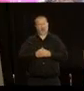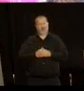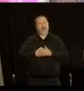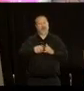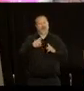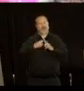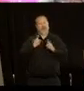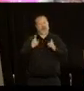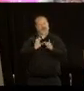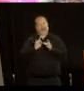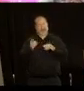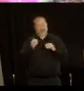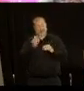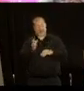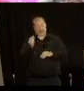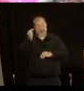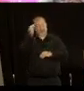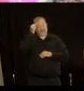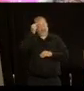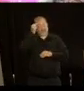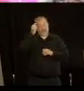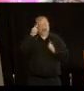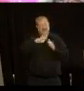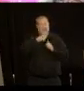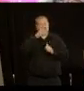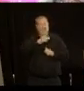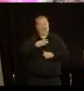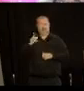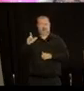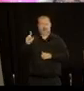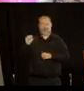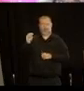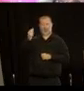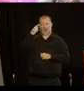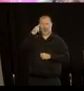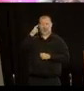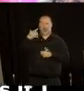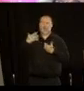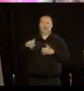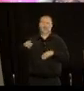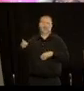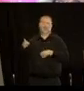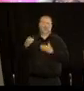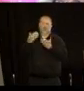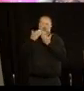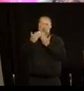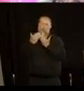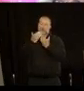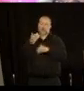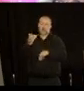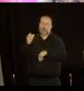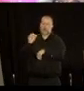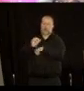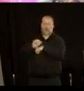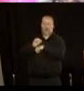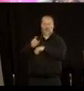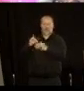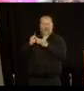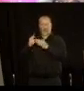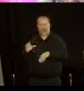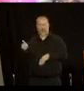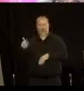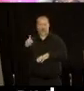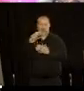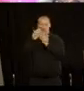I did not mention the governor, the first lady, and the lieutenant governor. I'm so fortunate to work for leaders who are